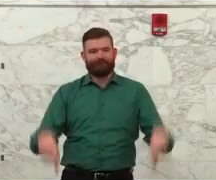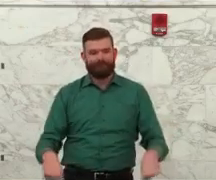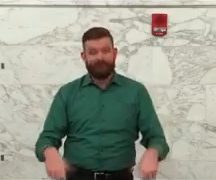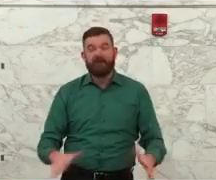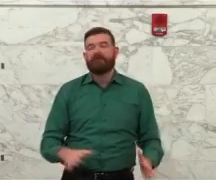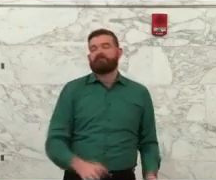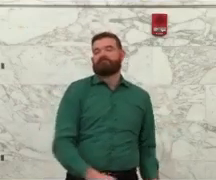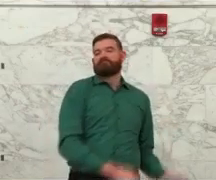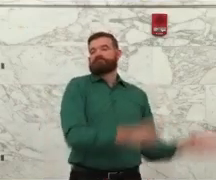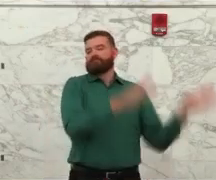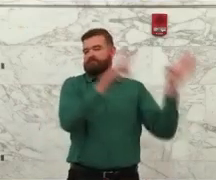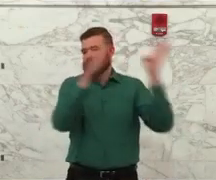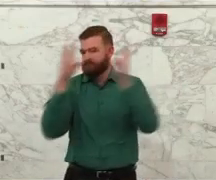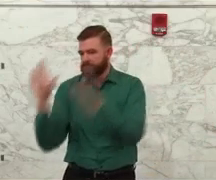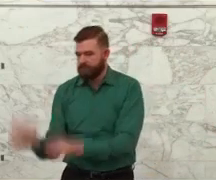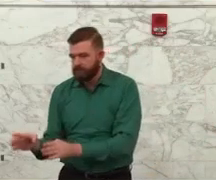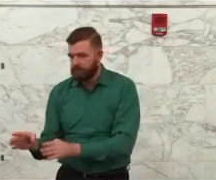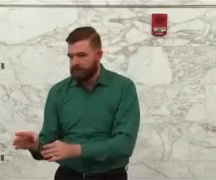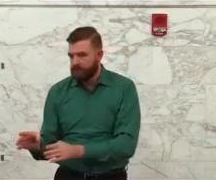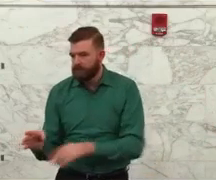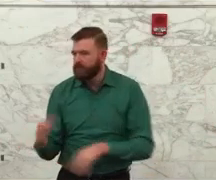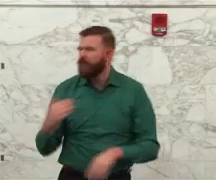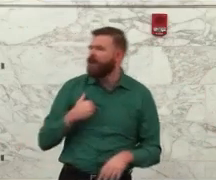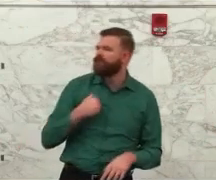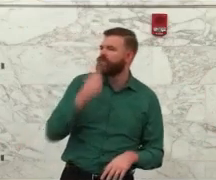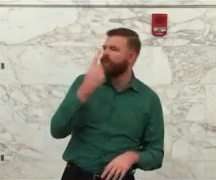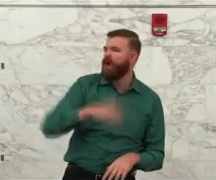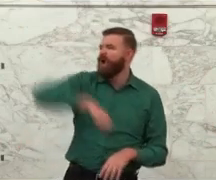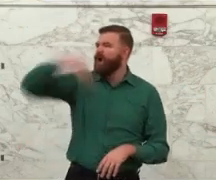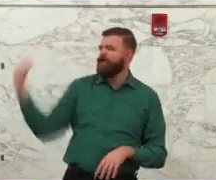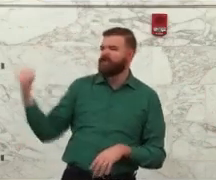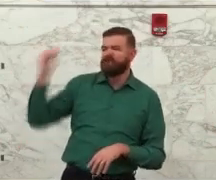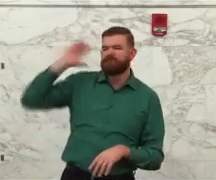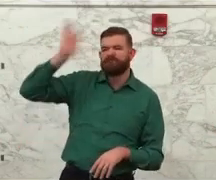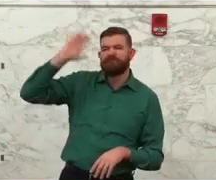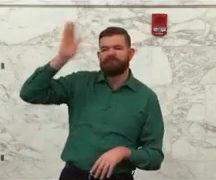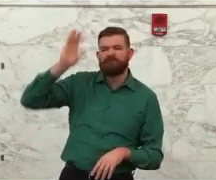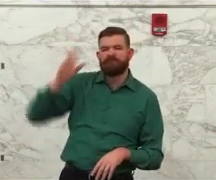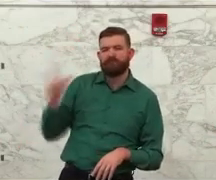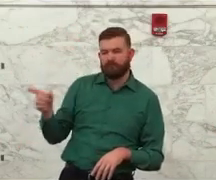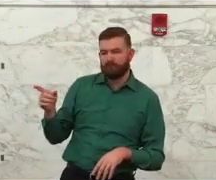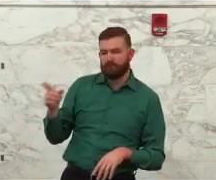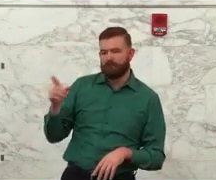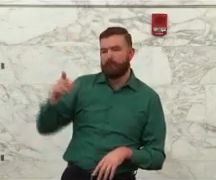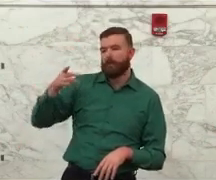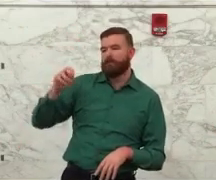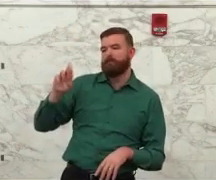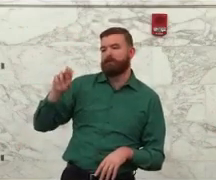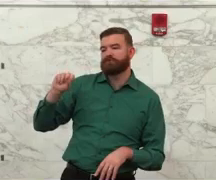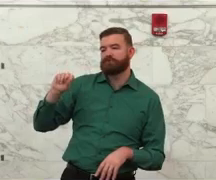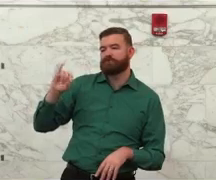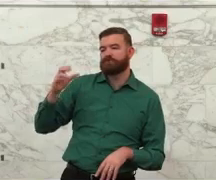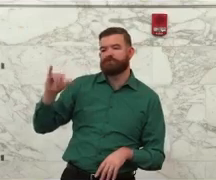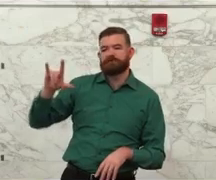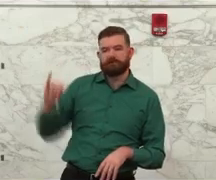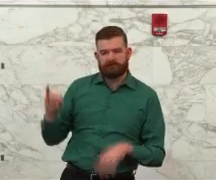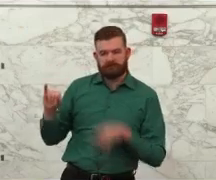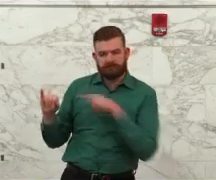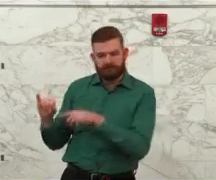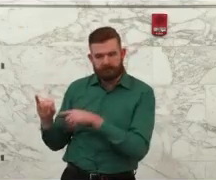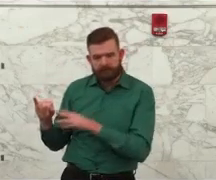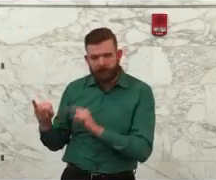only other formal speaker today, and then in addition, after Judy is done, Pat, Jamal, and Jared will join Judy and me in answering your